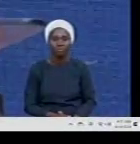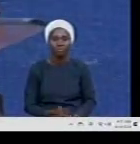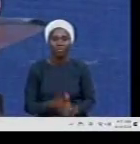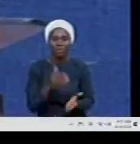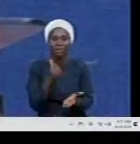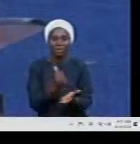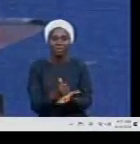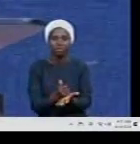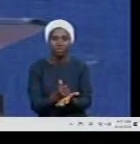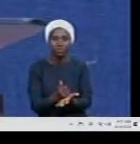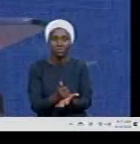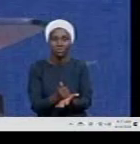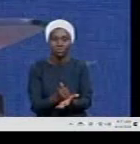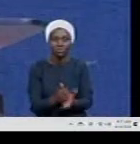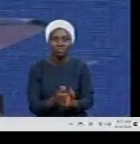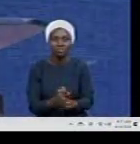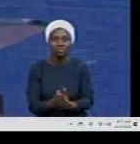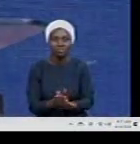Amen.